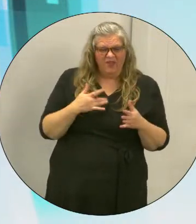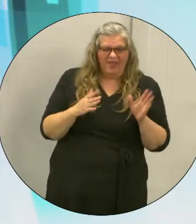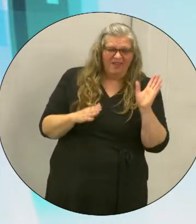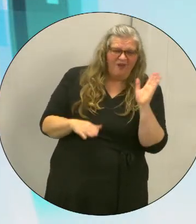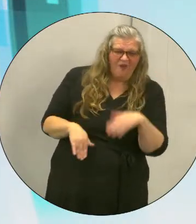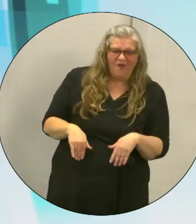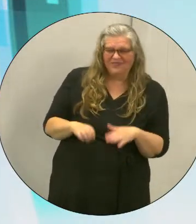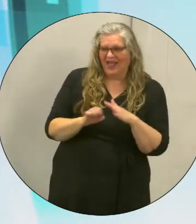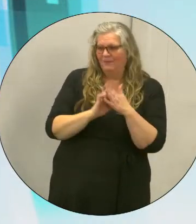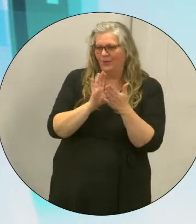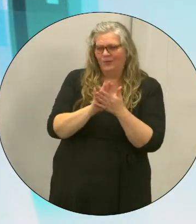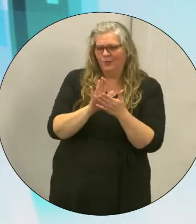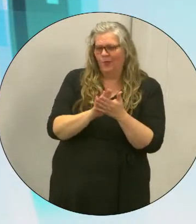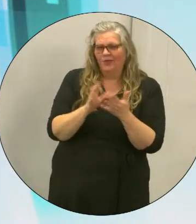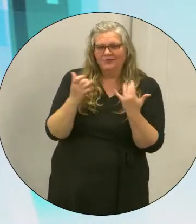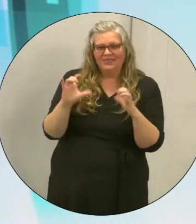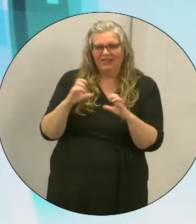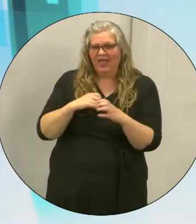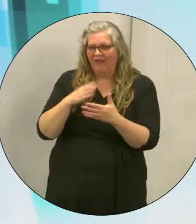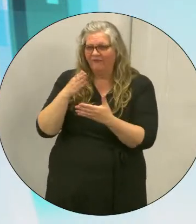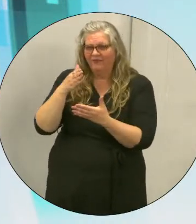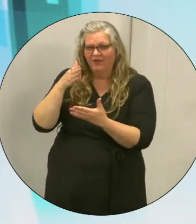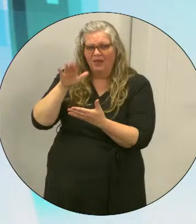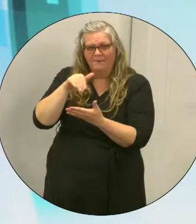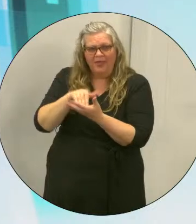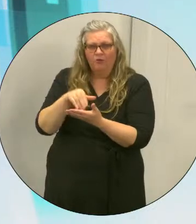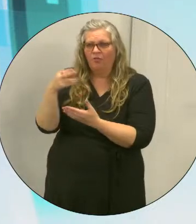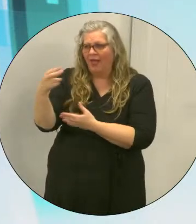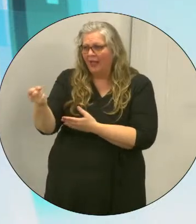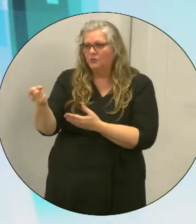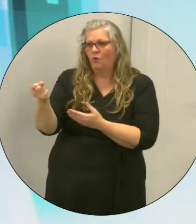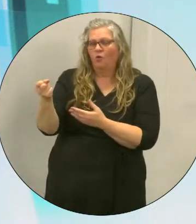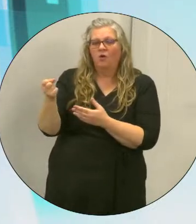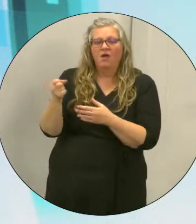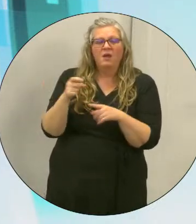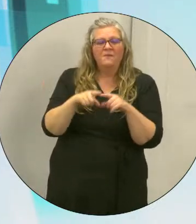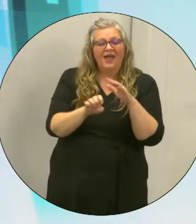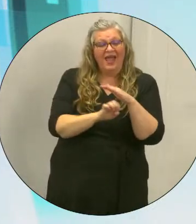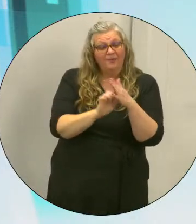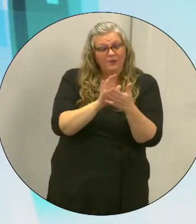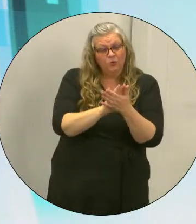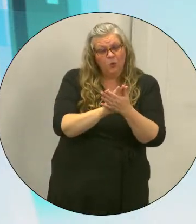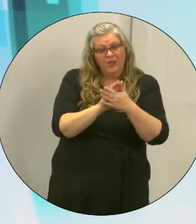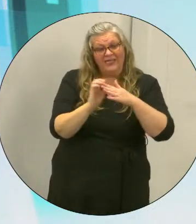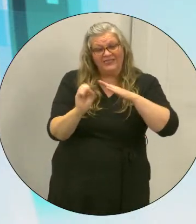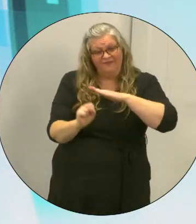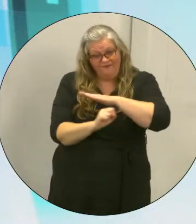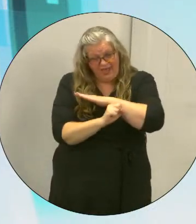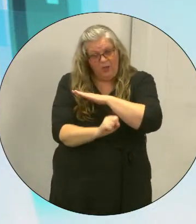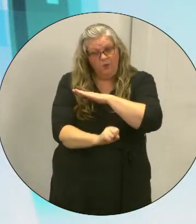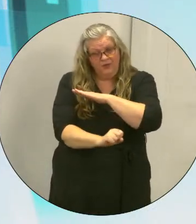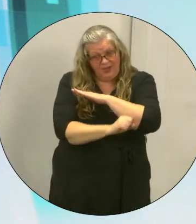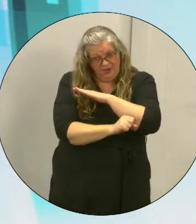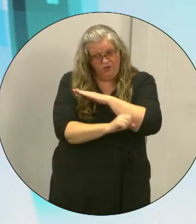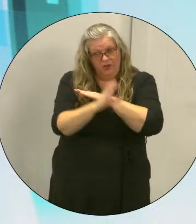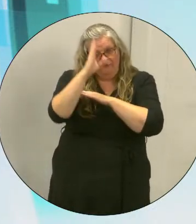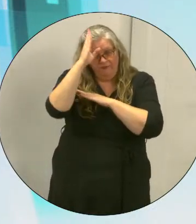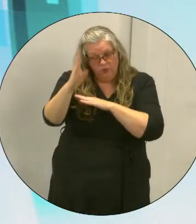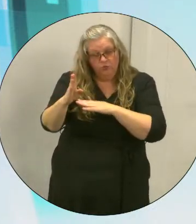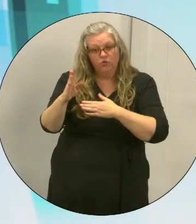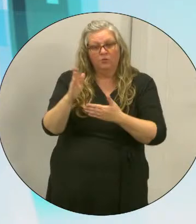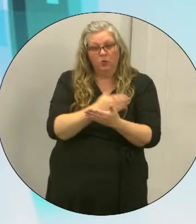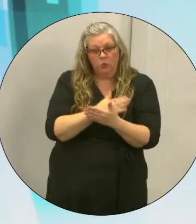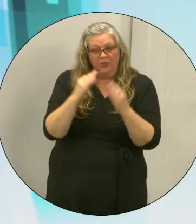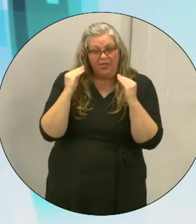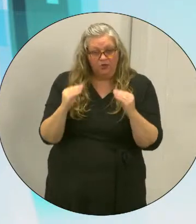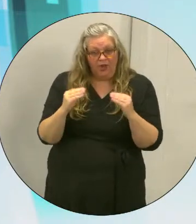just elementary. We'll still have middle school. We'll still have high school. But elementary school is the foundation of all future music